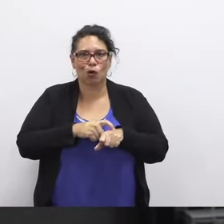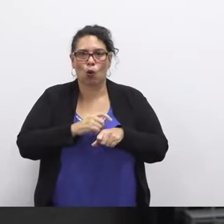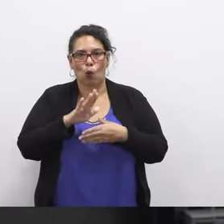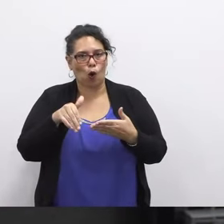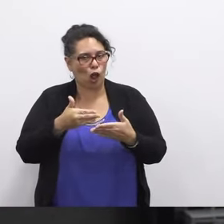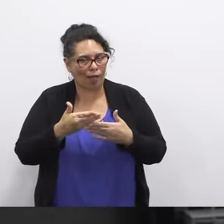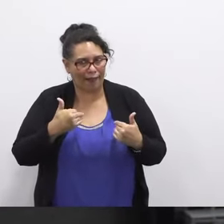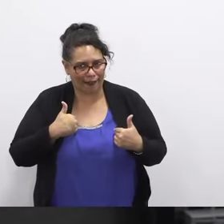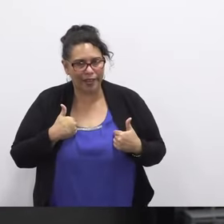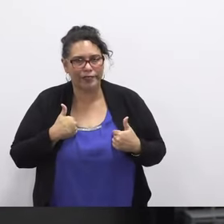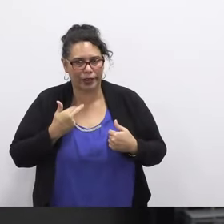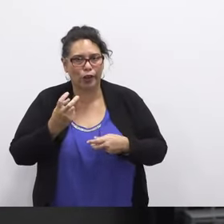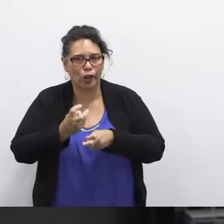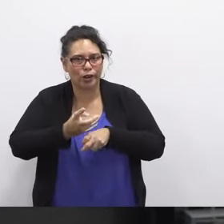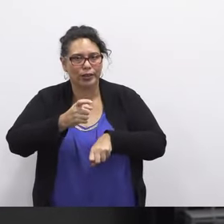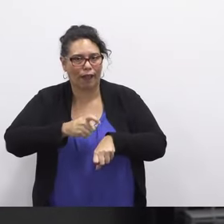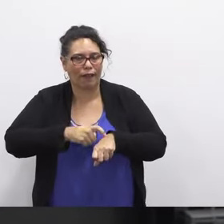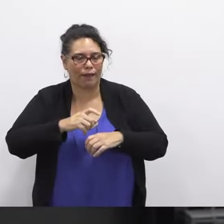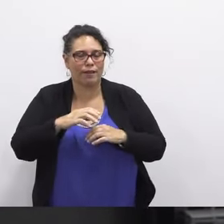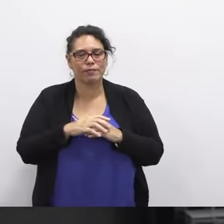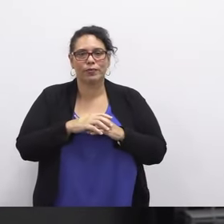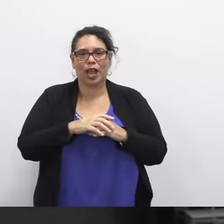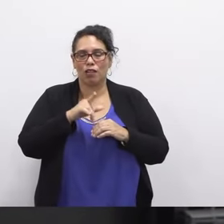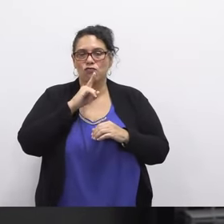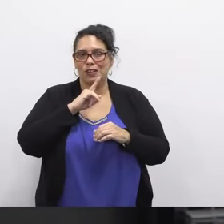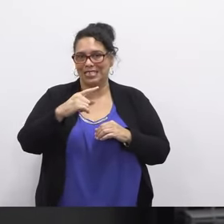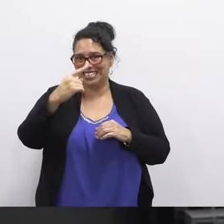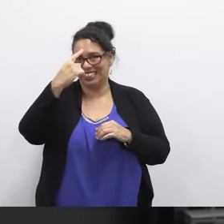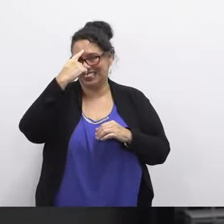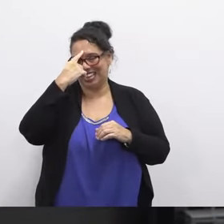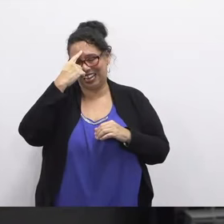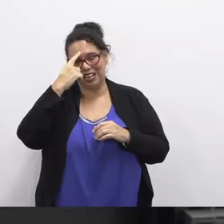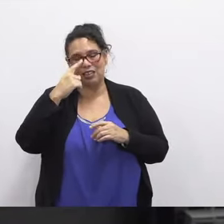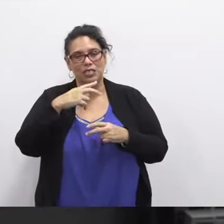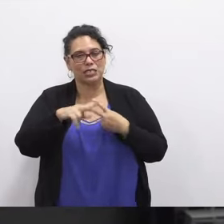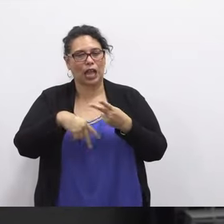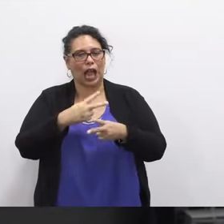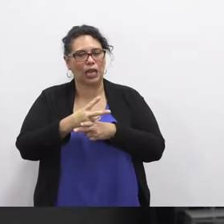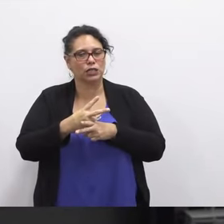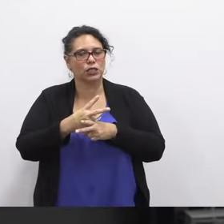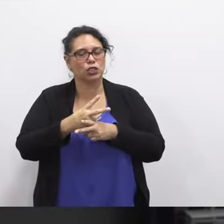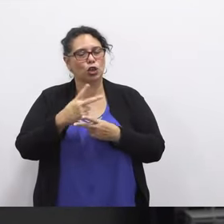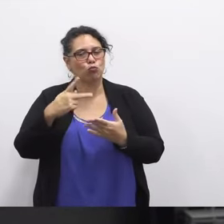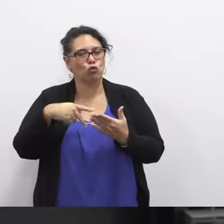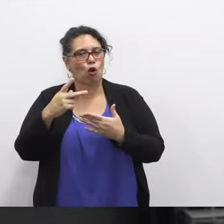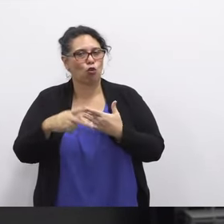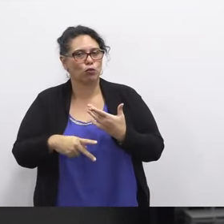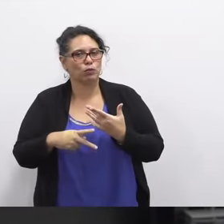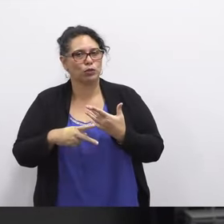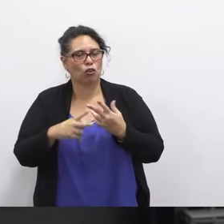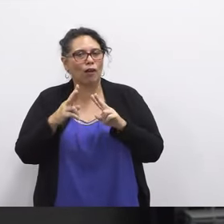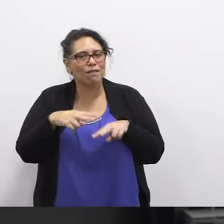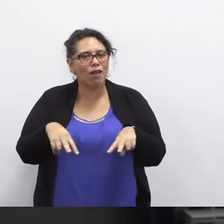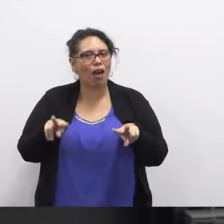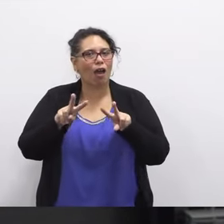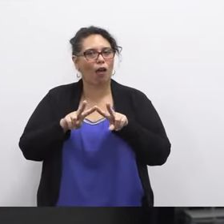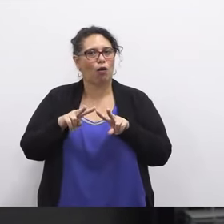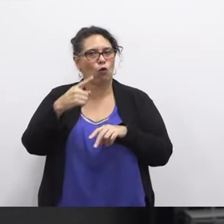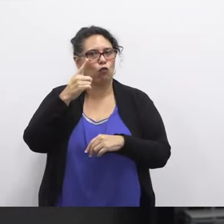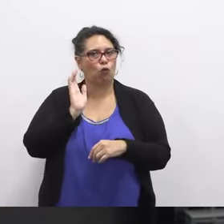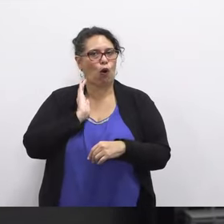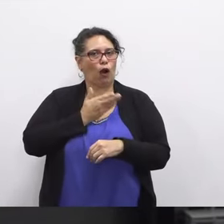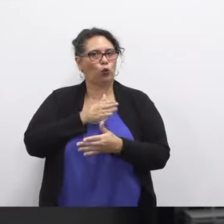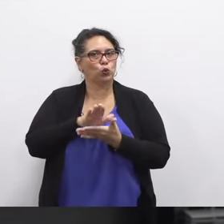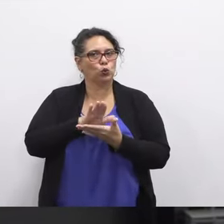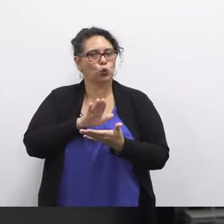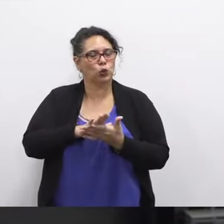time, I really think that these types of enrichment programs are invaluable to our schools, and I hope that you will keep